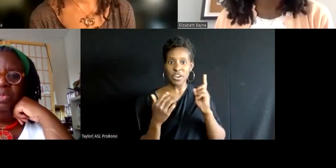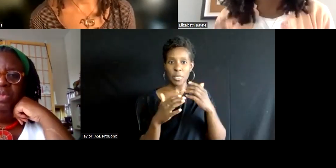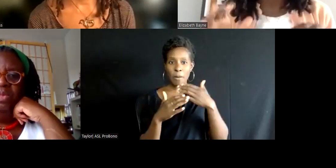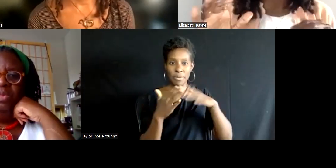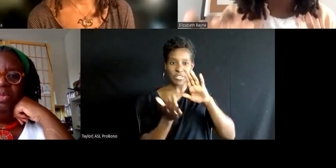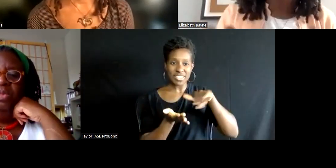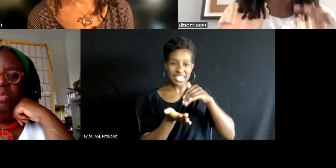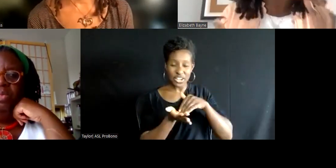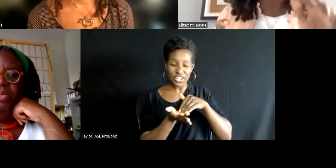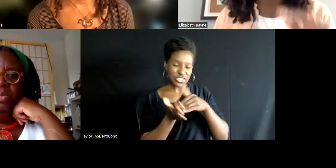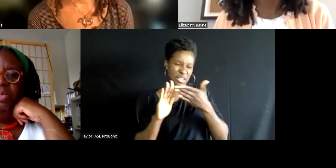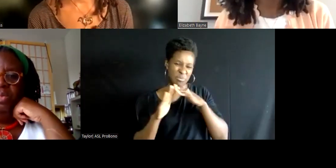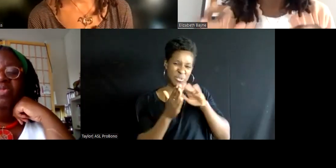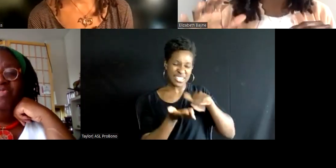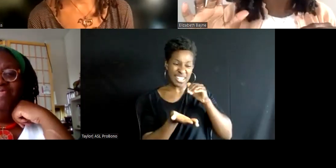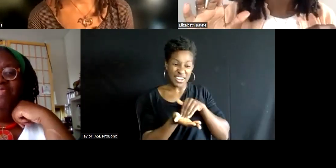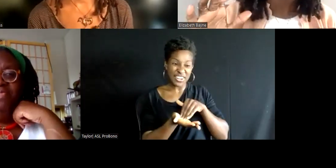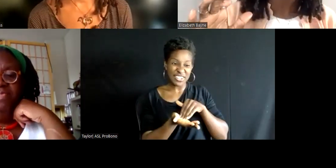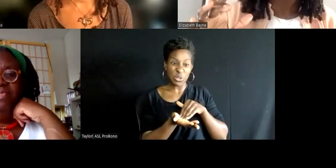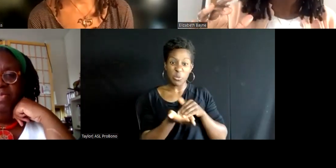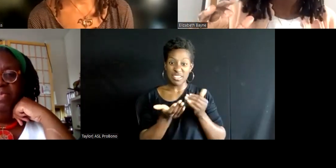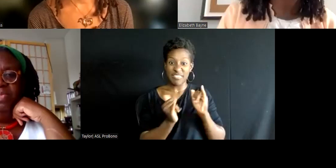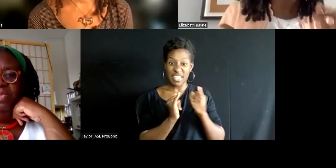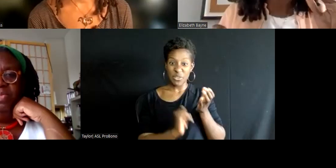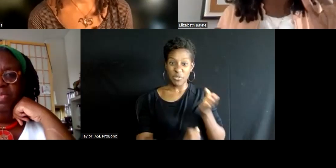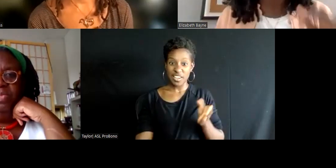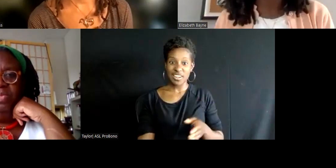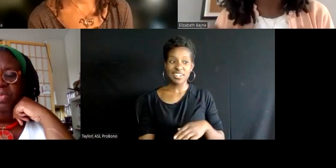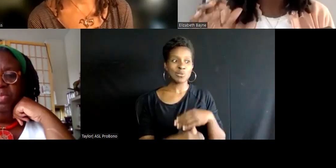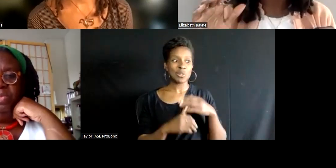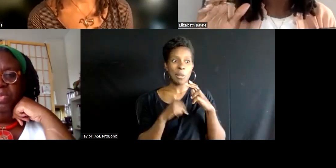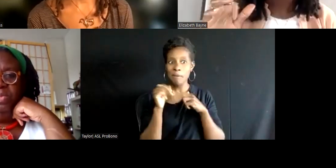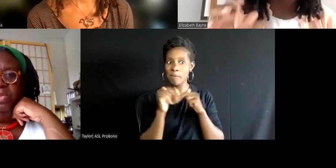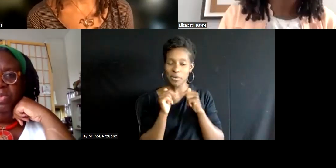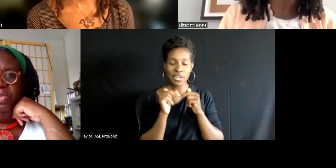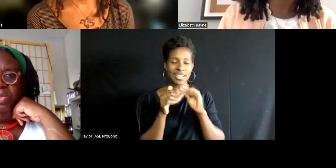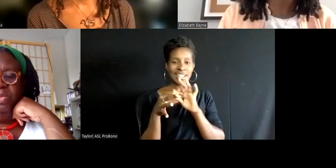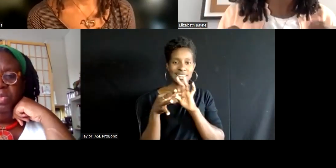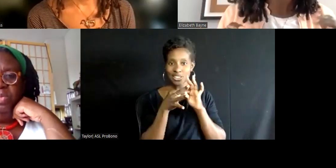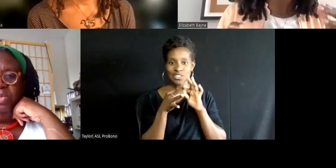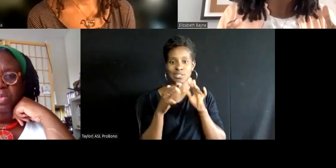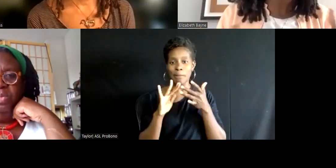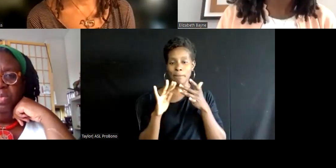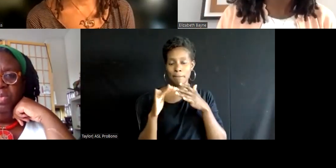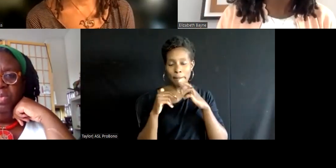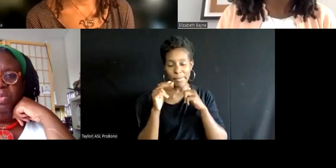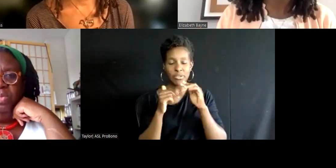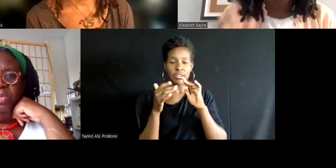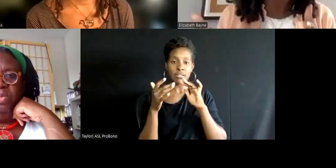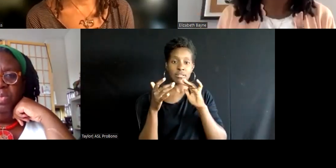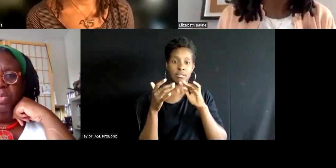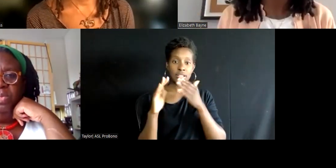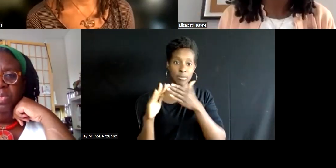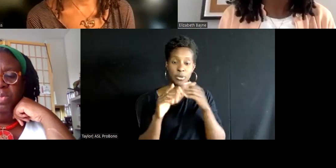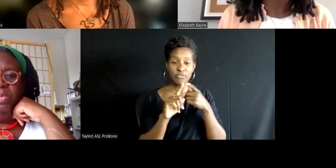through this network of communities and relationships that I was building over those years from 2014